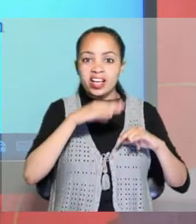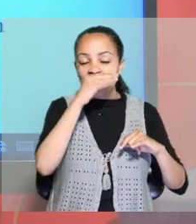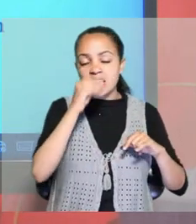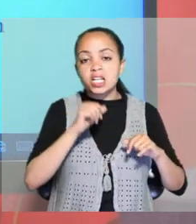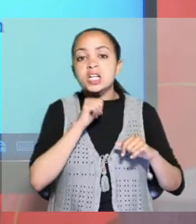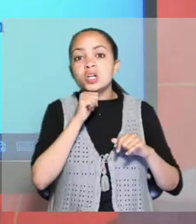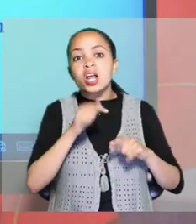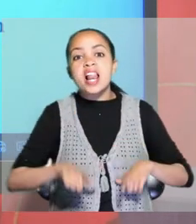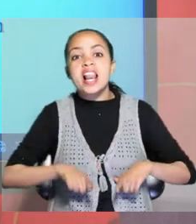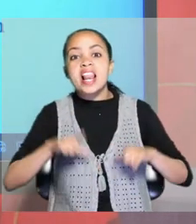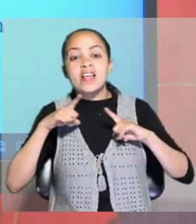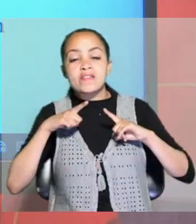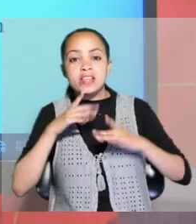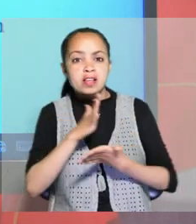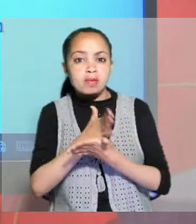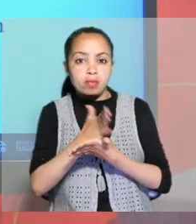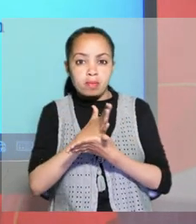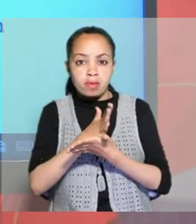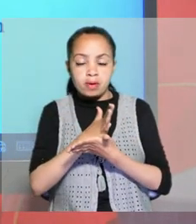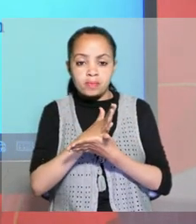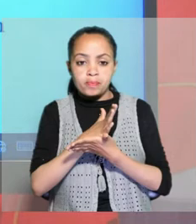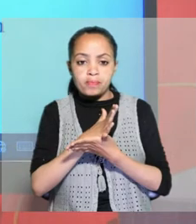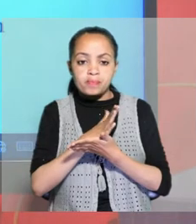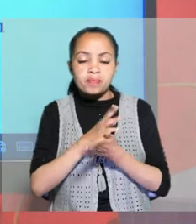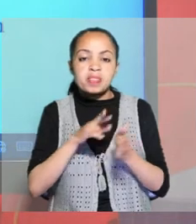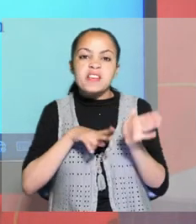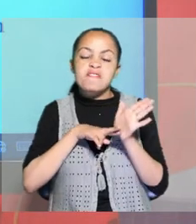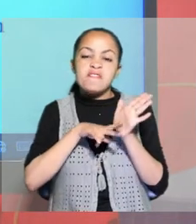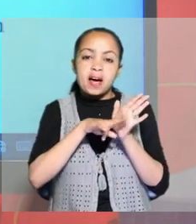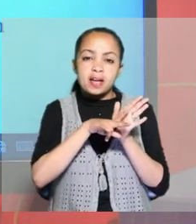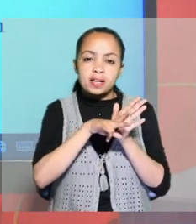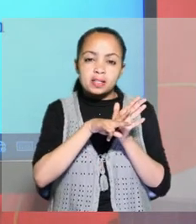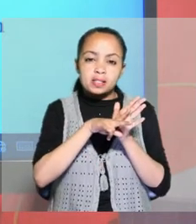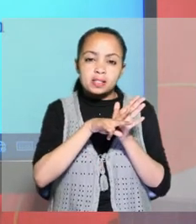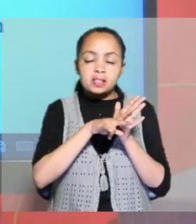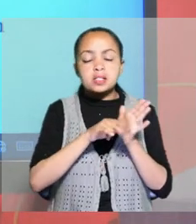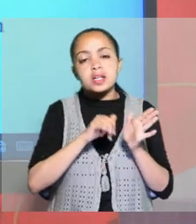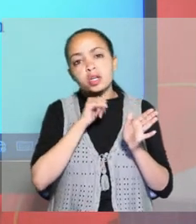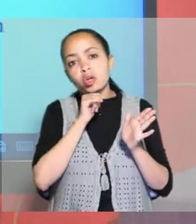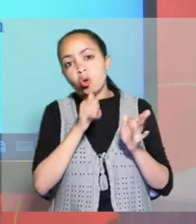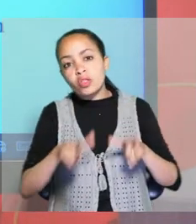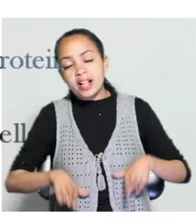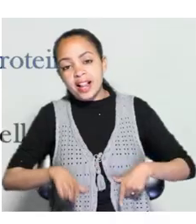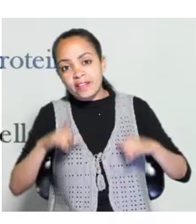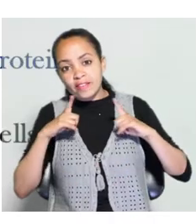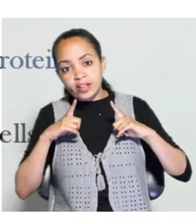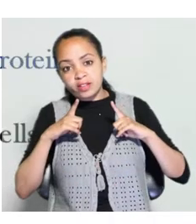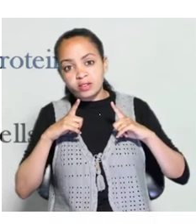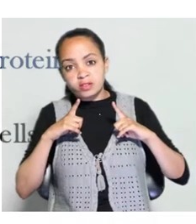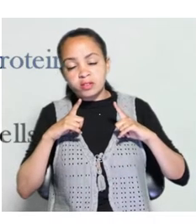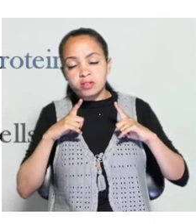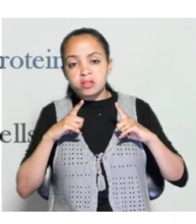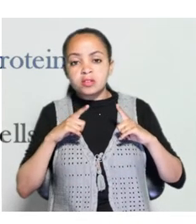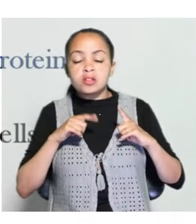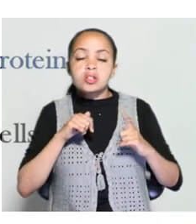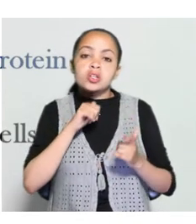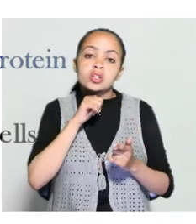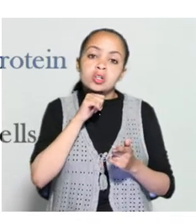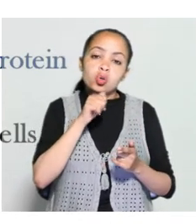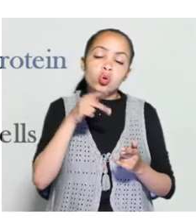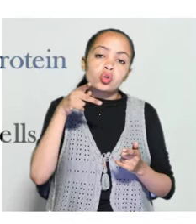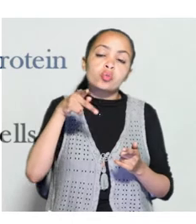non-living. So, virus is neither living nor